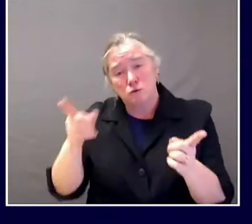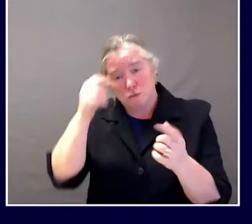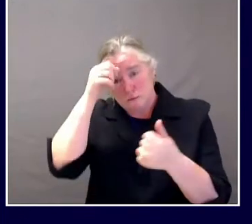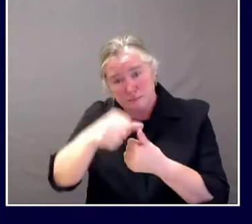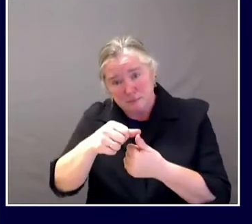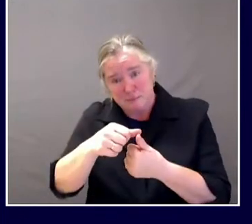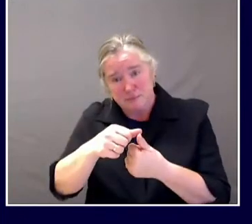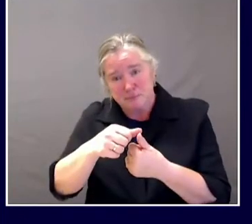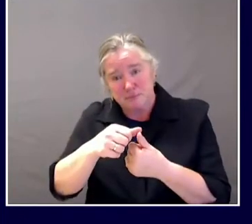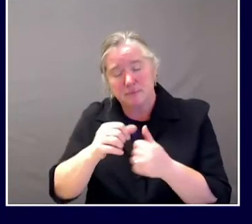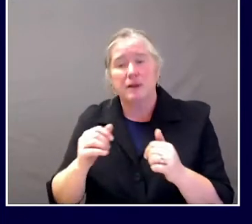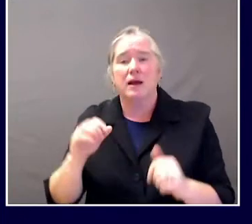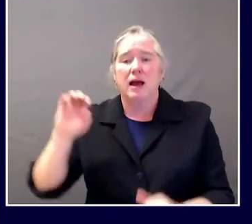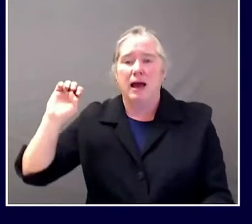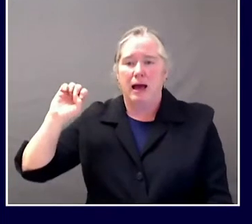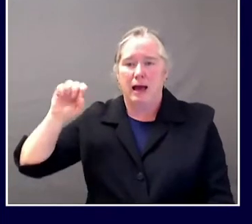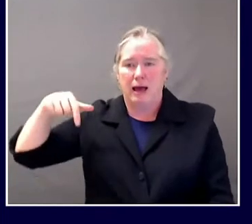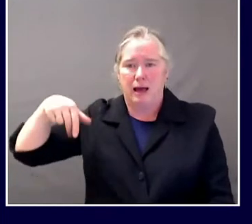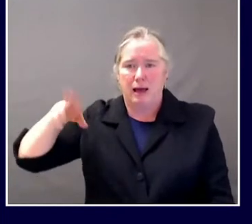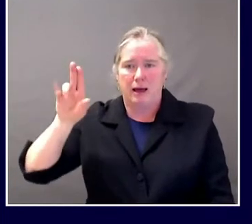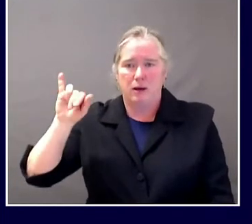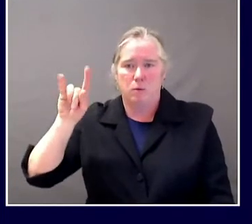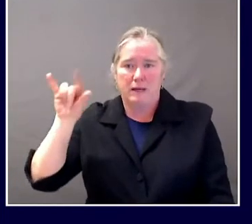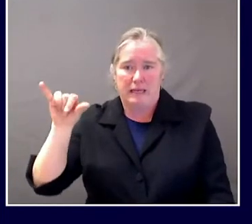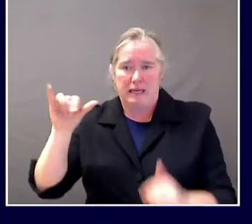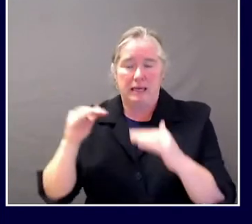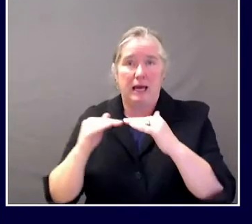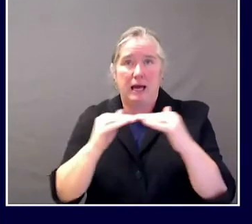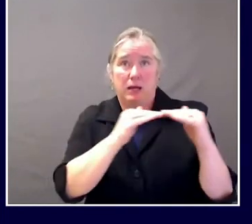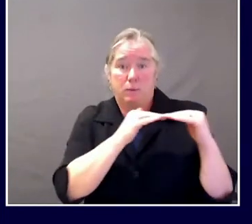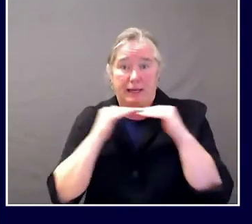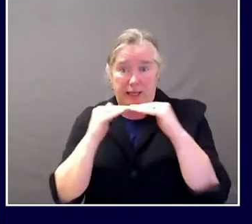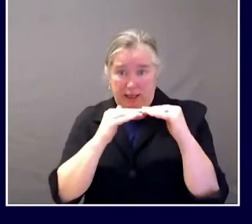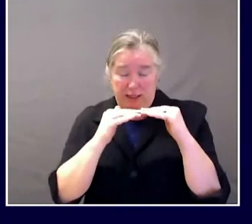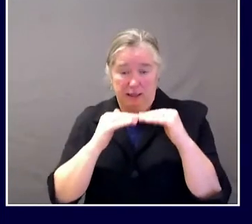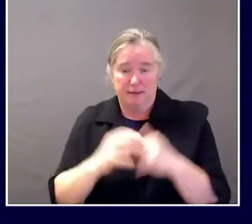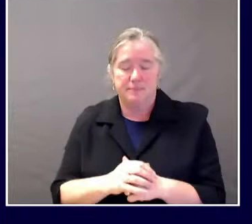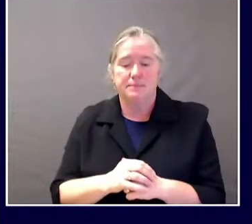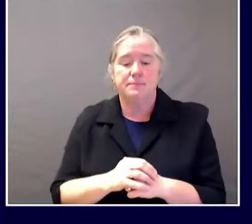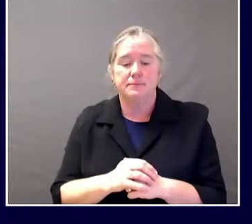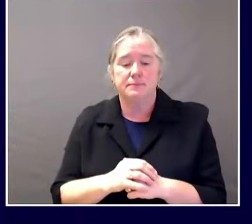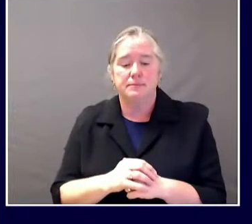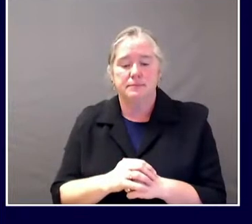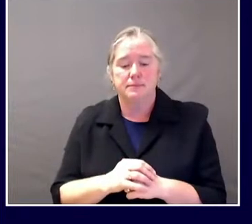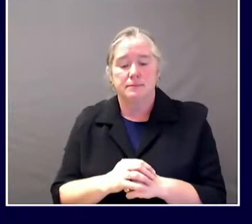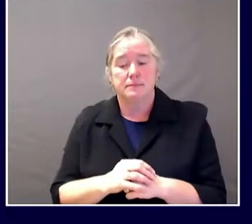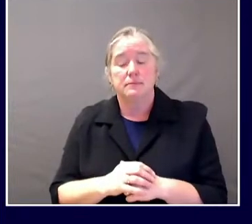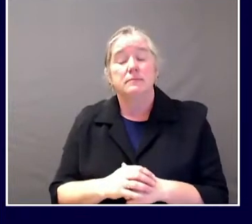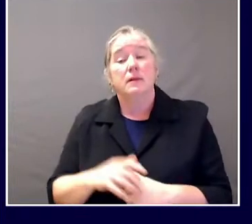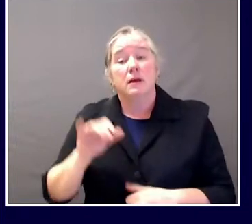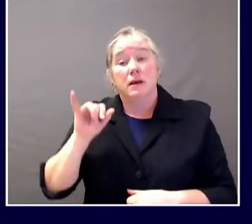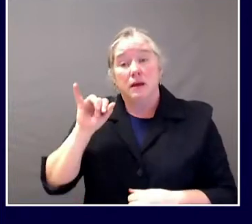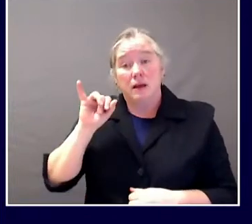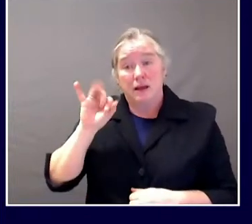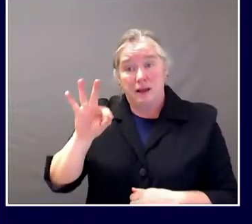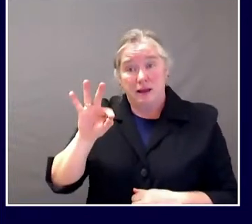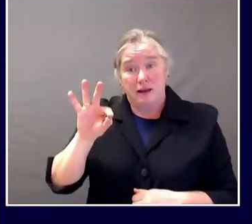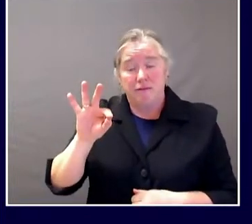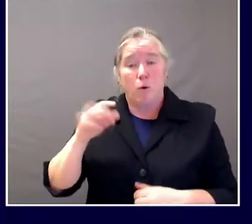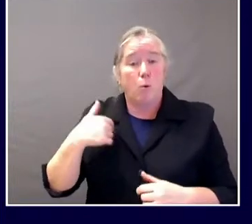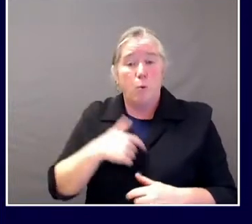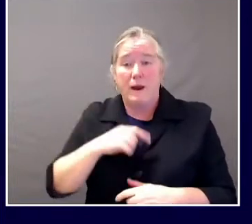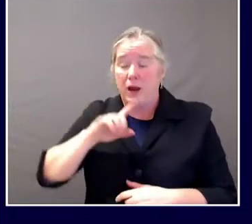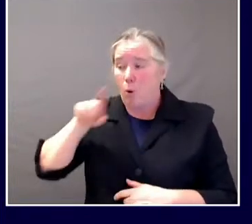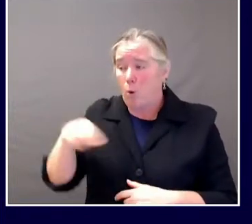equity. Let me put it this way. If the only thing that we cared about was getting shots into arms as quickly